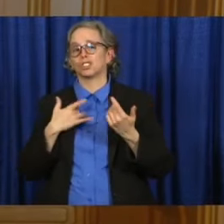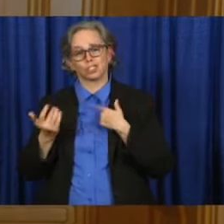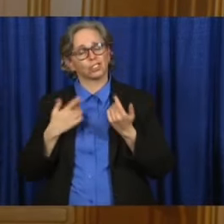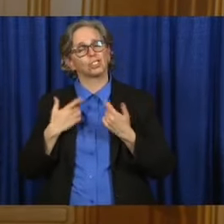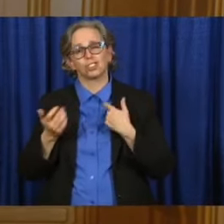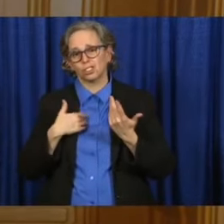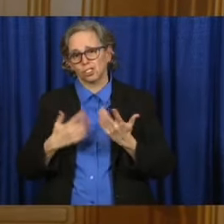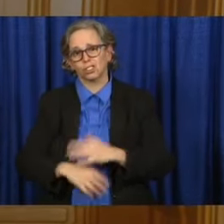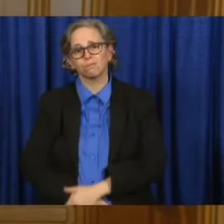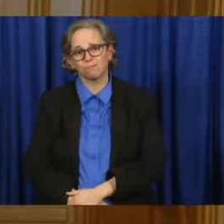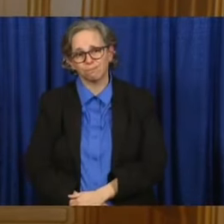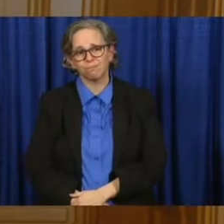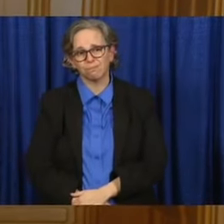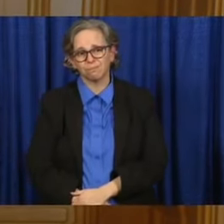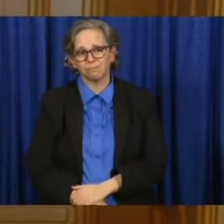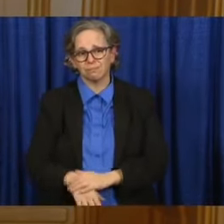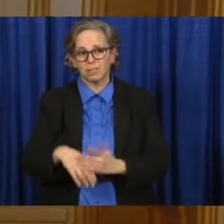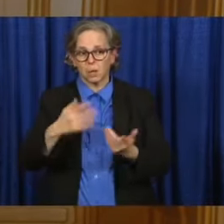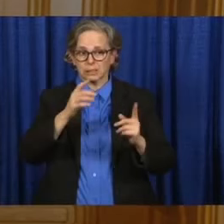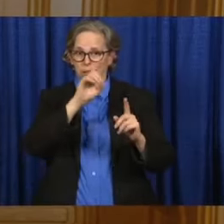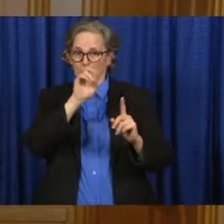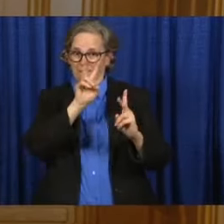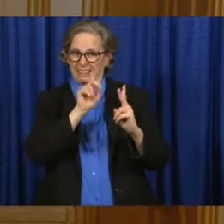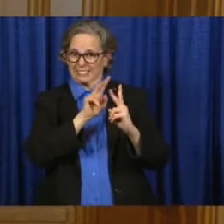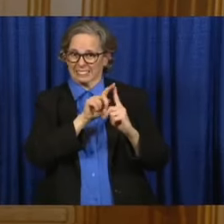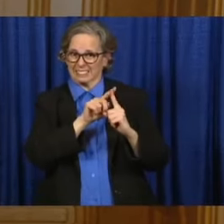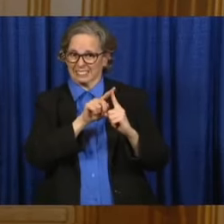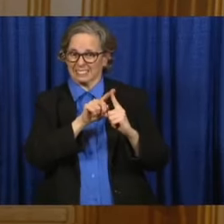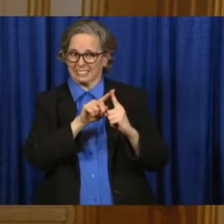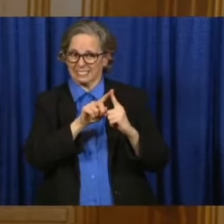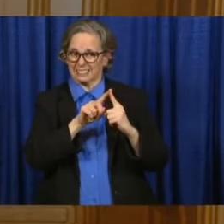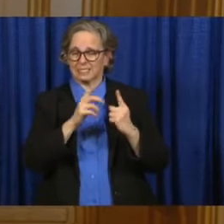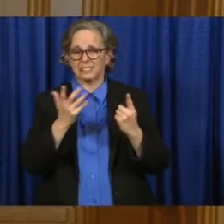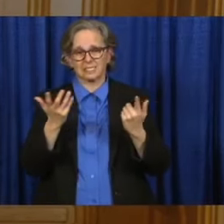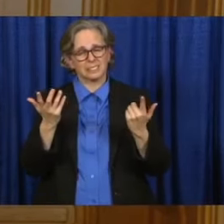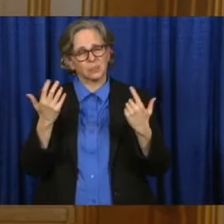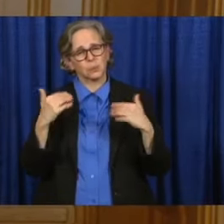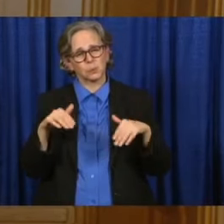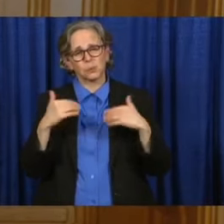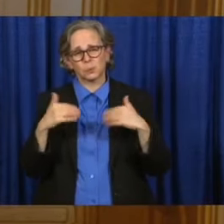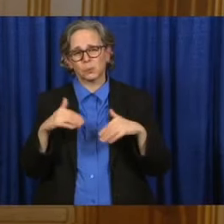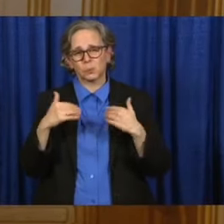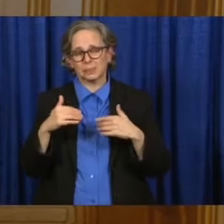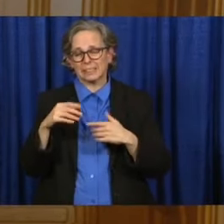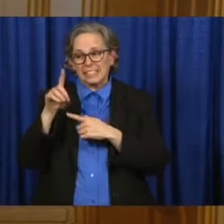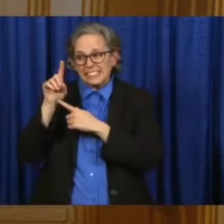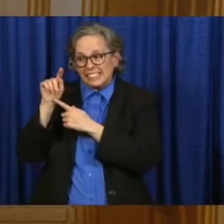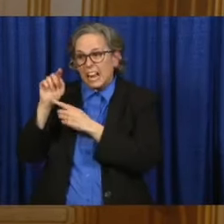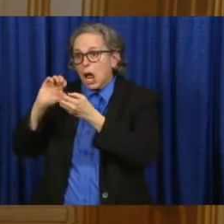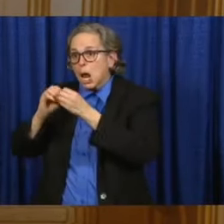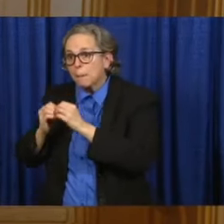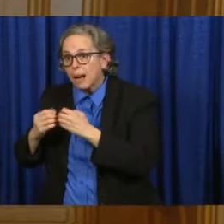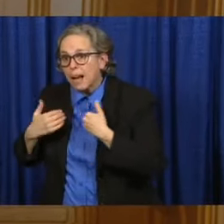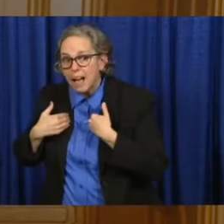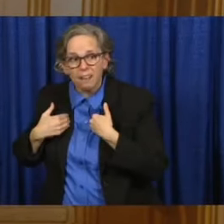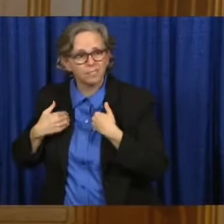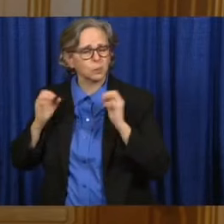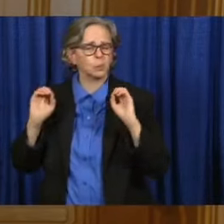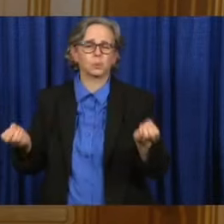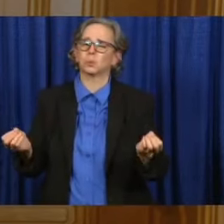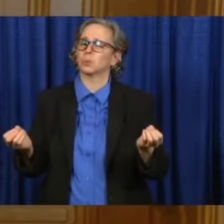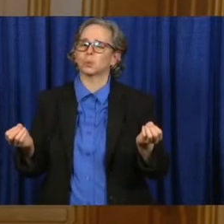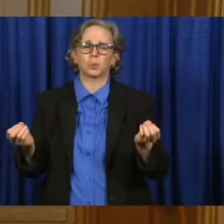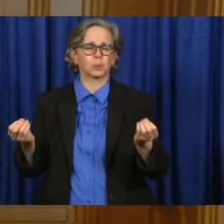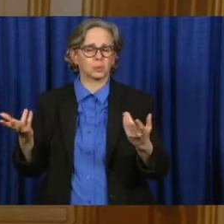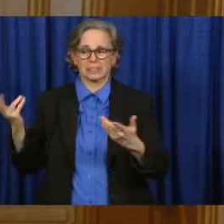as the domestic violence, you know, I don't have any data on that, or I don't really have any studies on that.